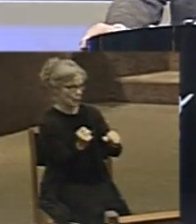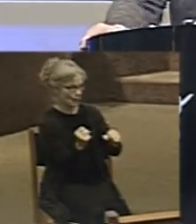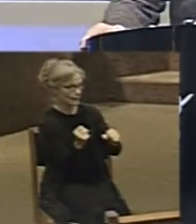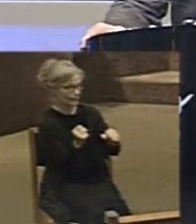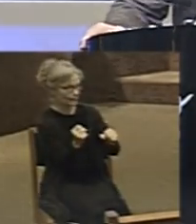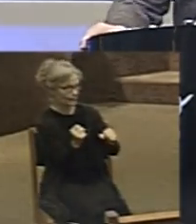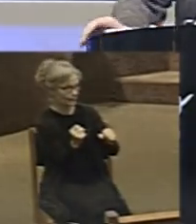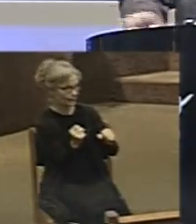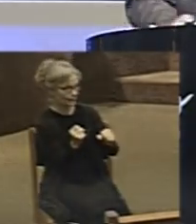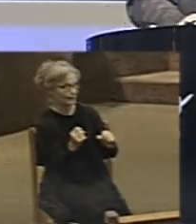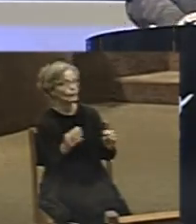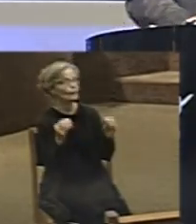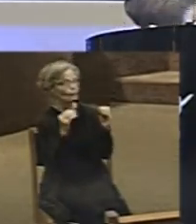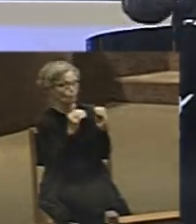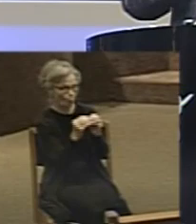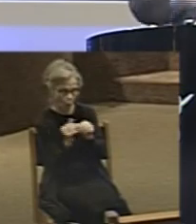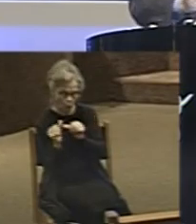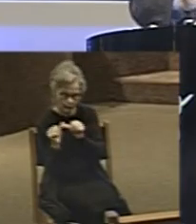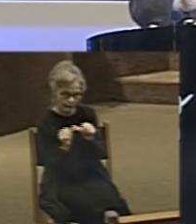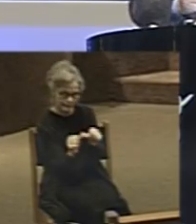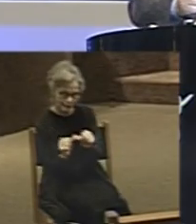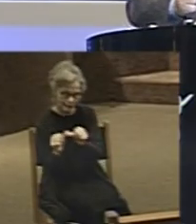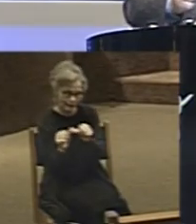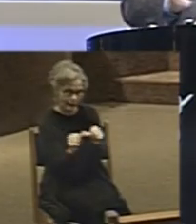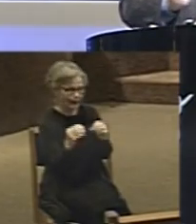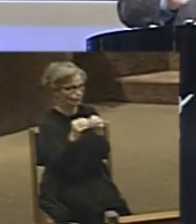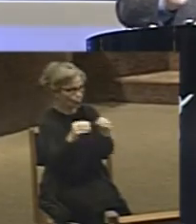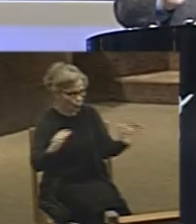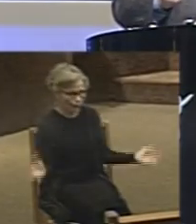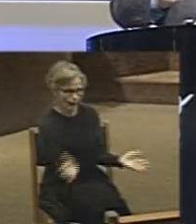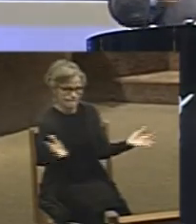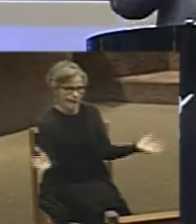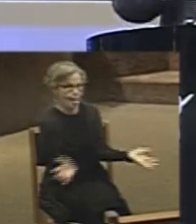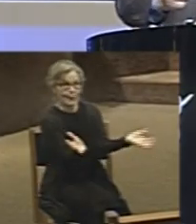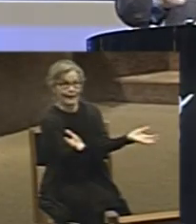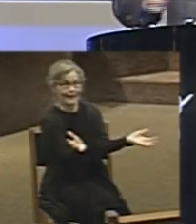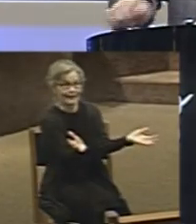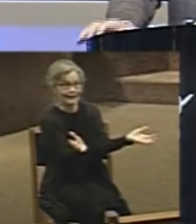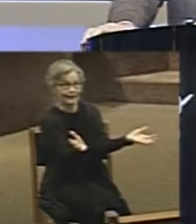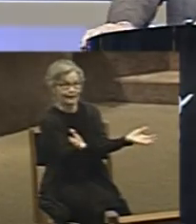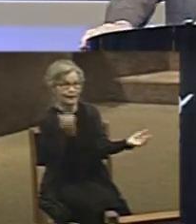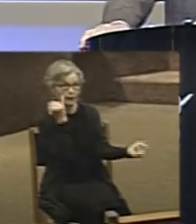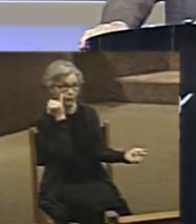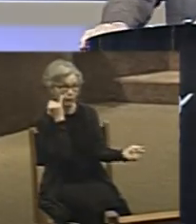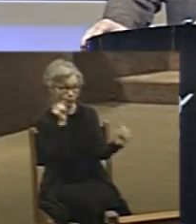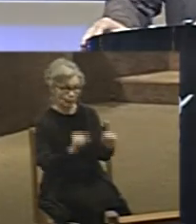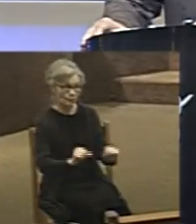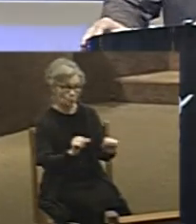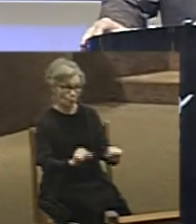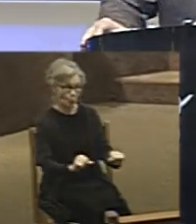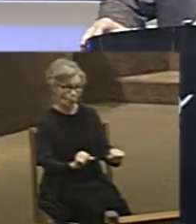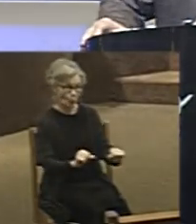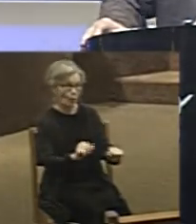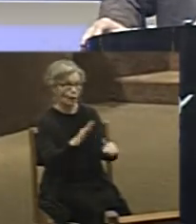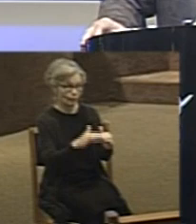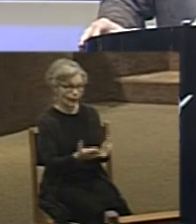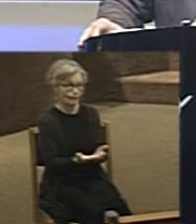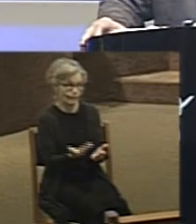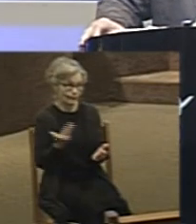more consistently and more compellingly, if possible, than they